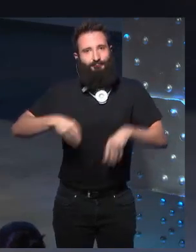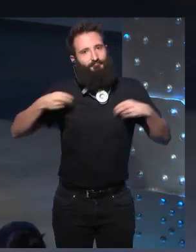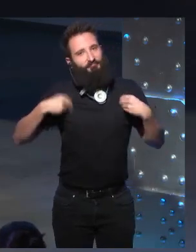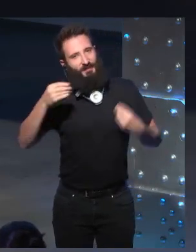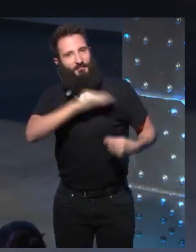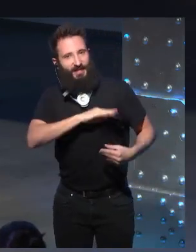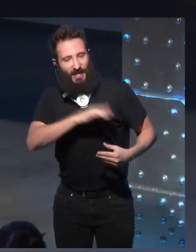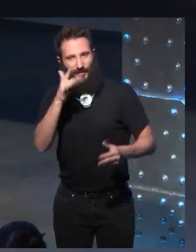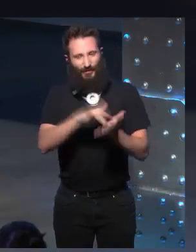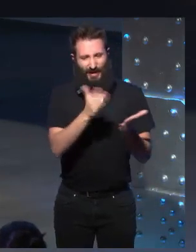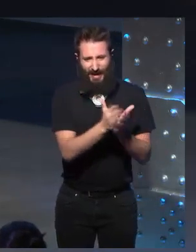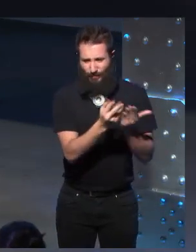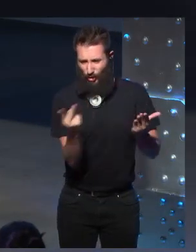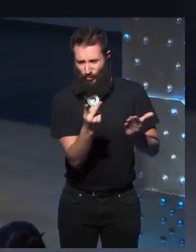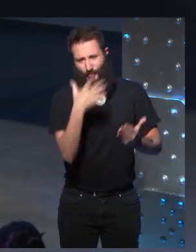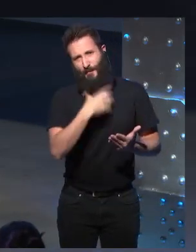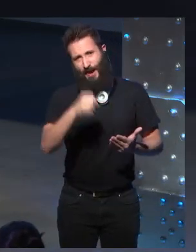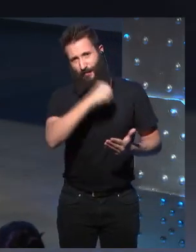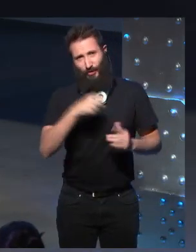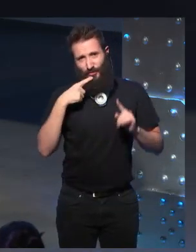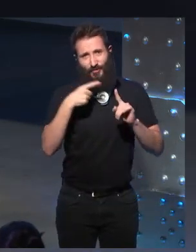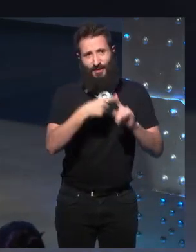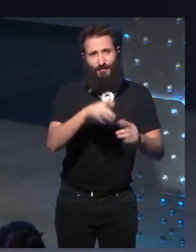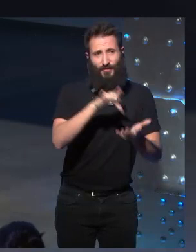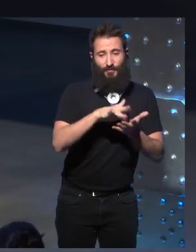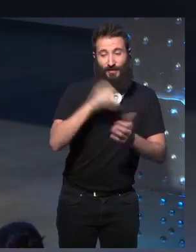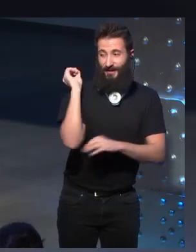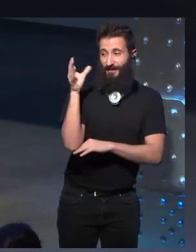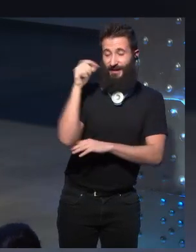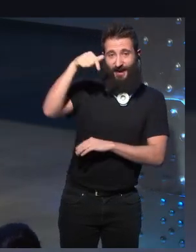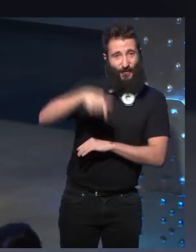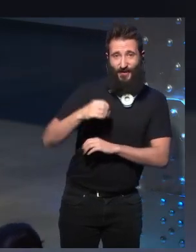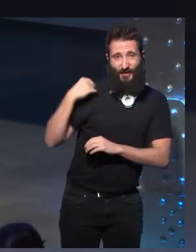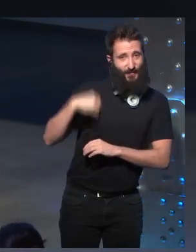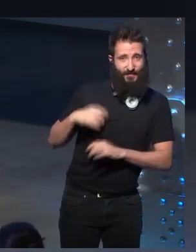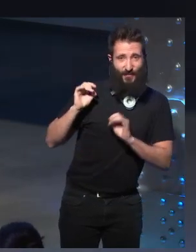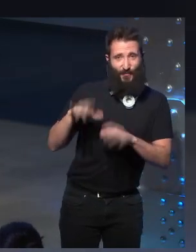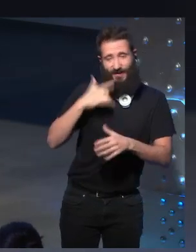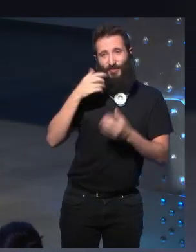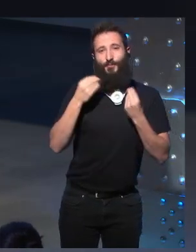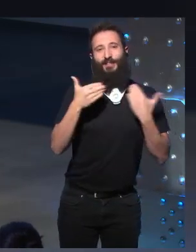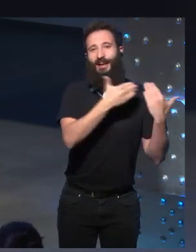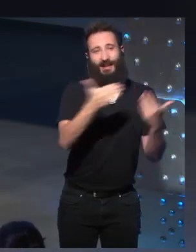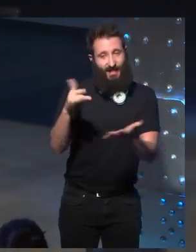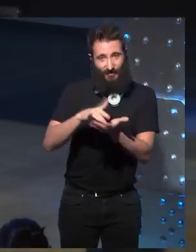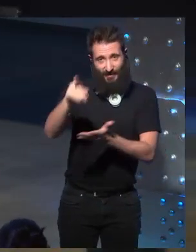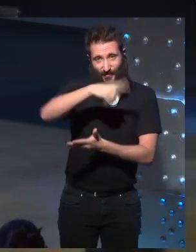learn, they'll have a great time. They're fantastic books, really, so all your family and your friends can get so much out of